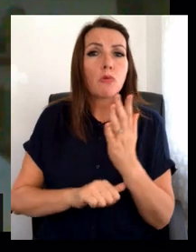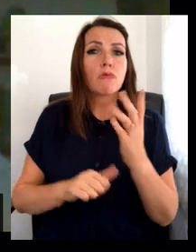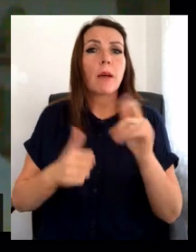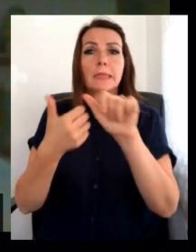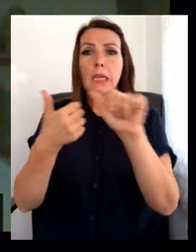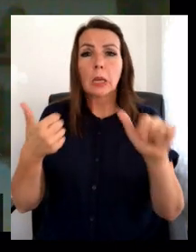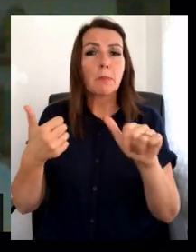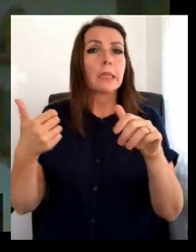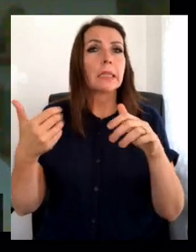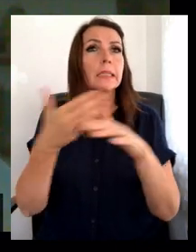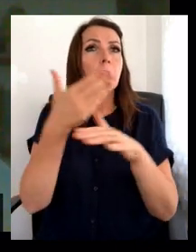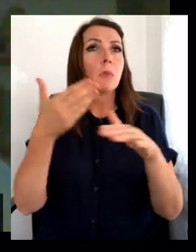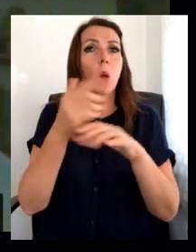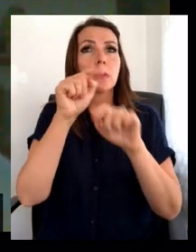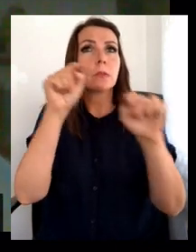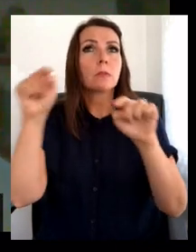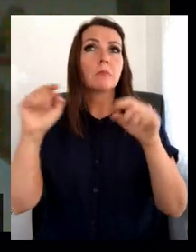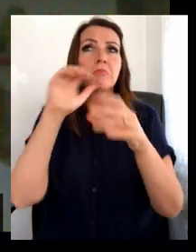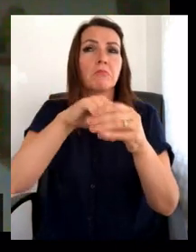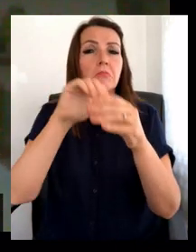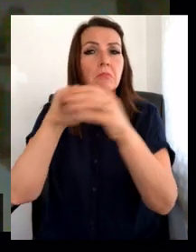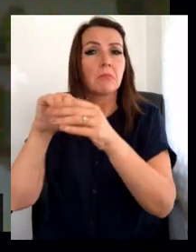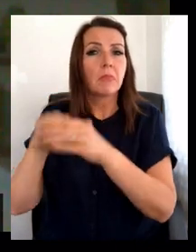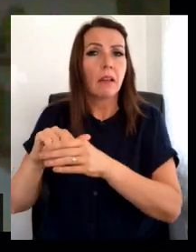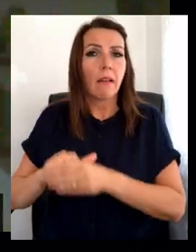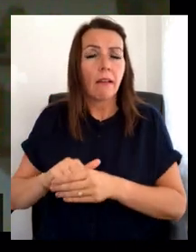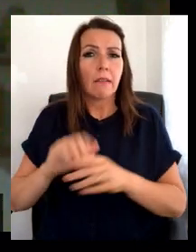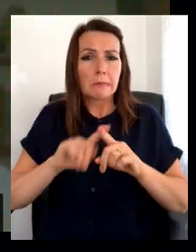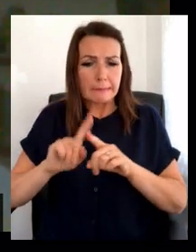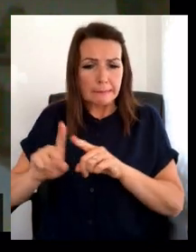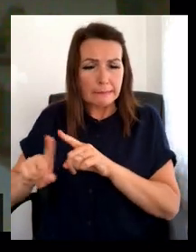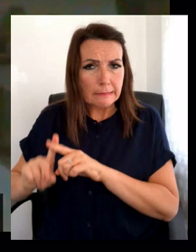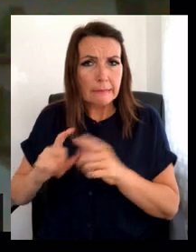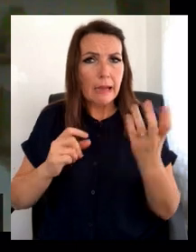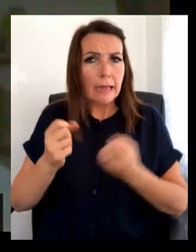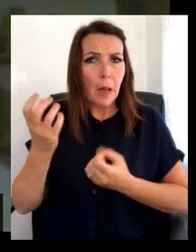people. And so with we already had difficulty